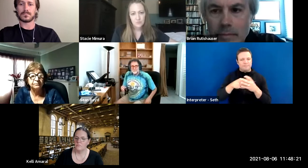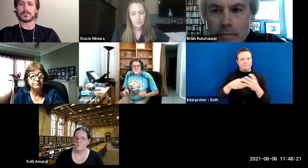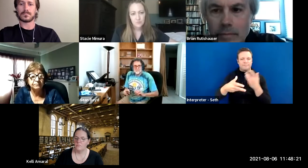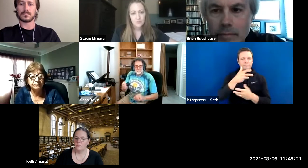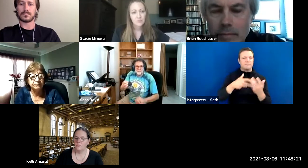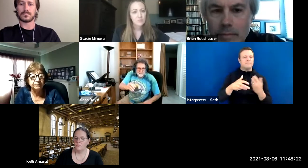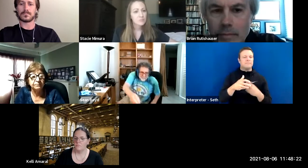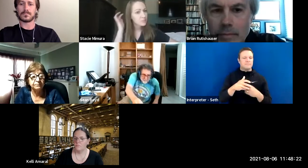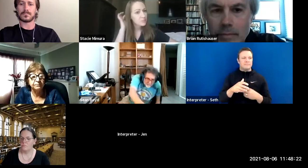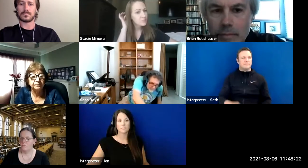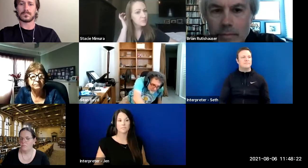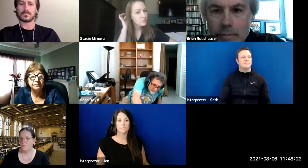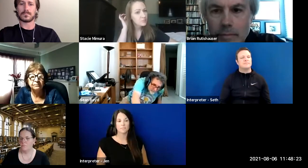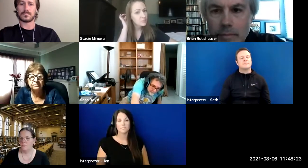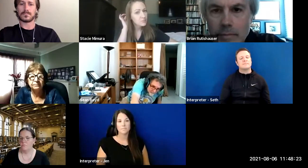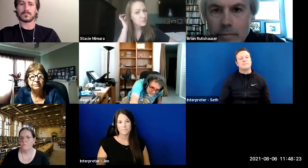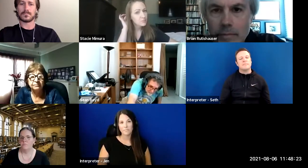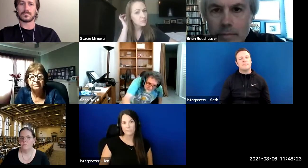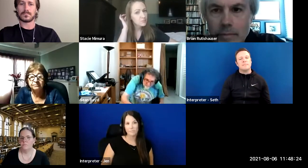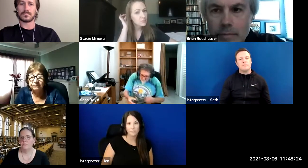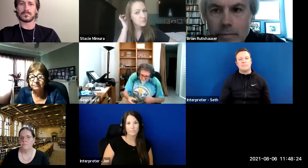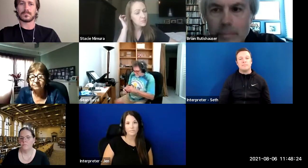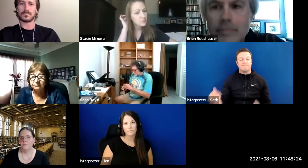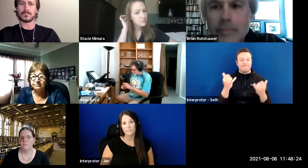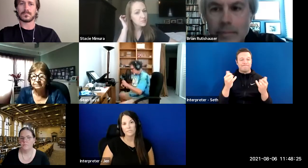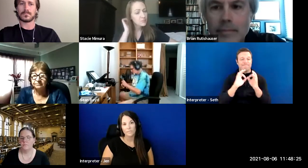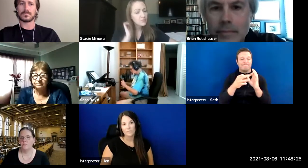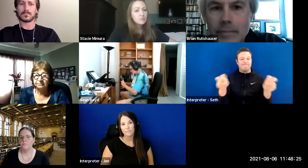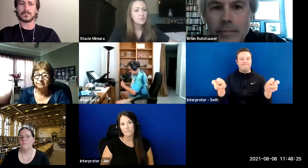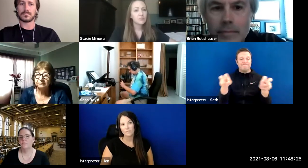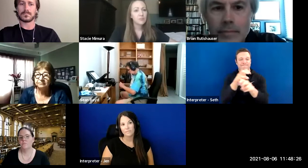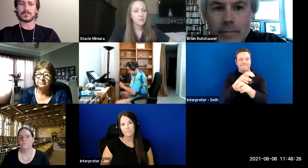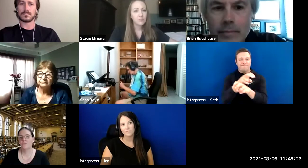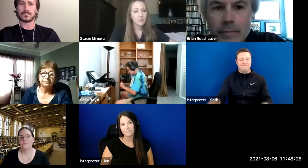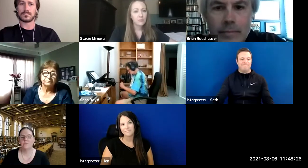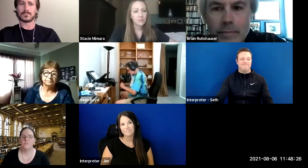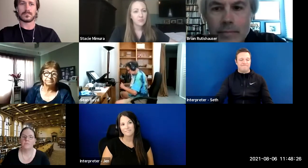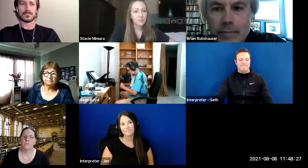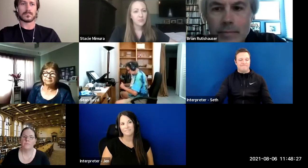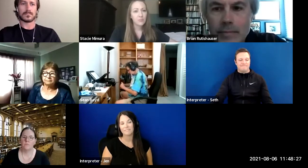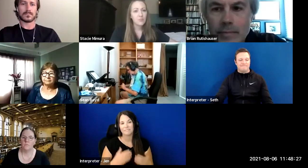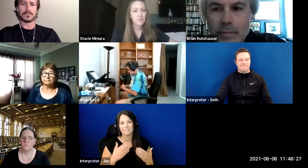and students with other students. Thank you. Stacy, you had your hand up.